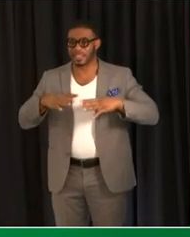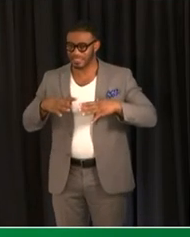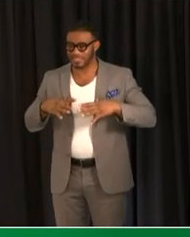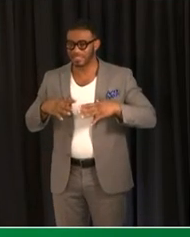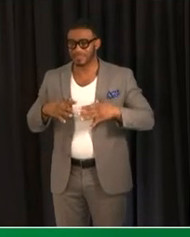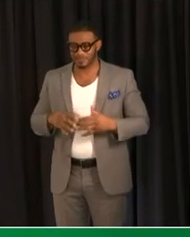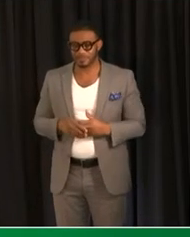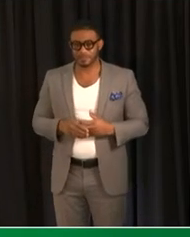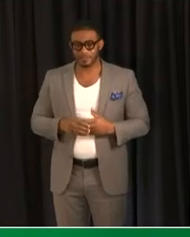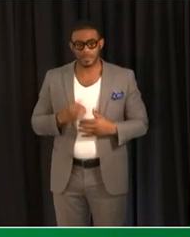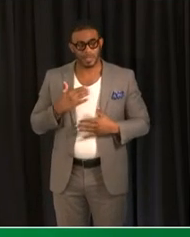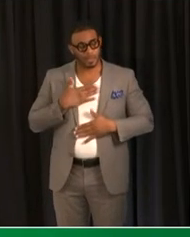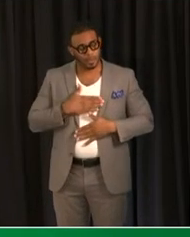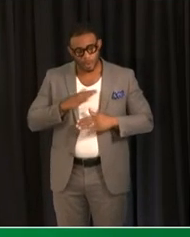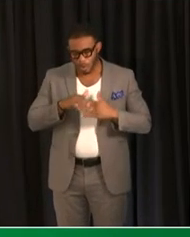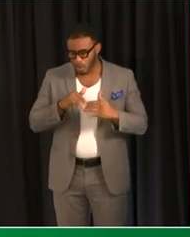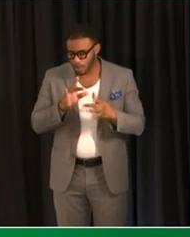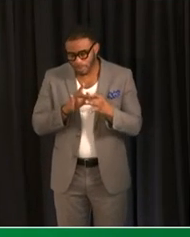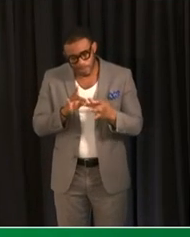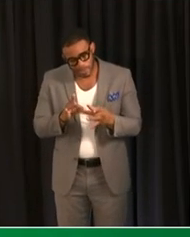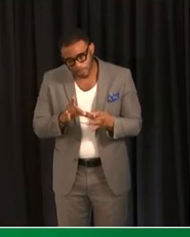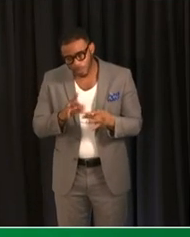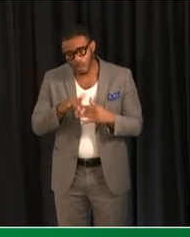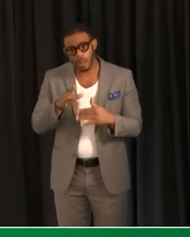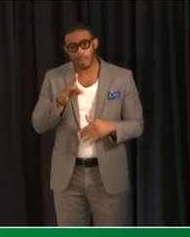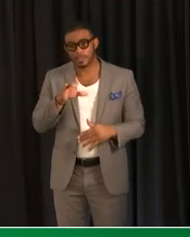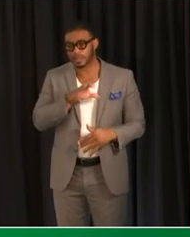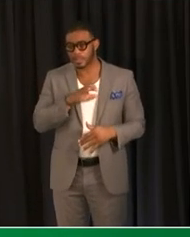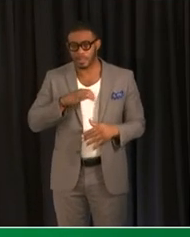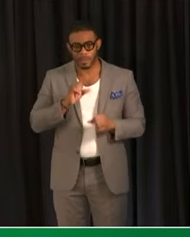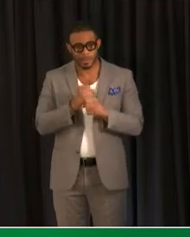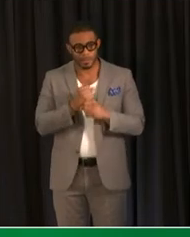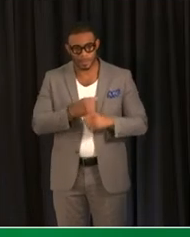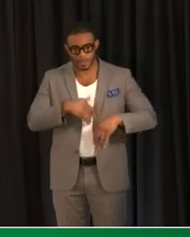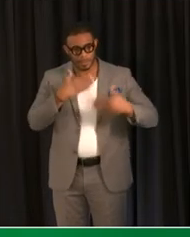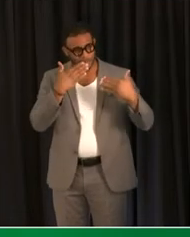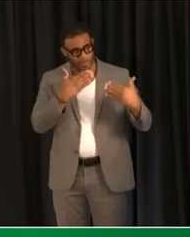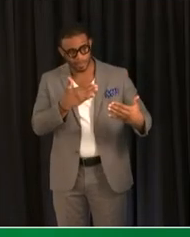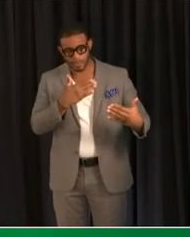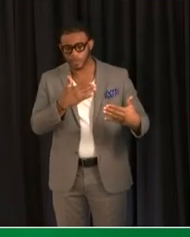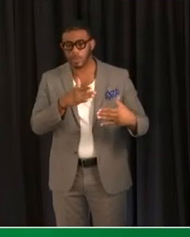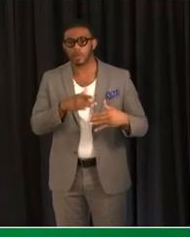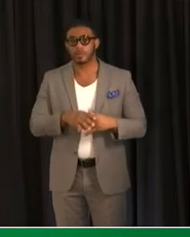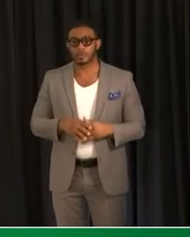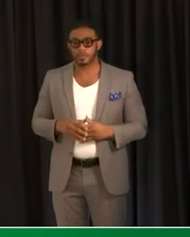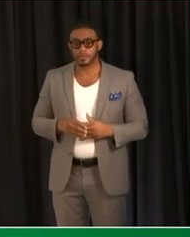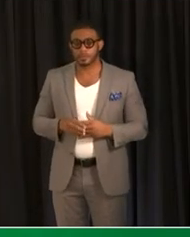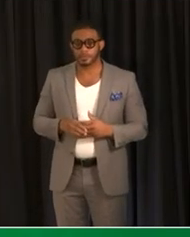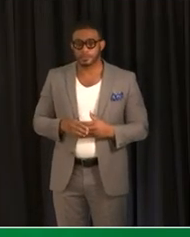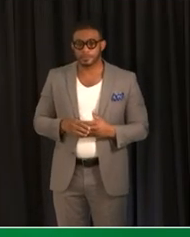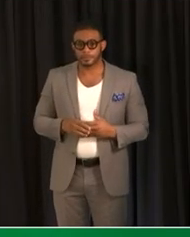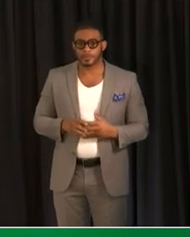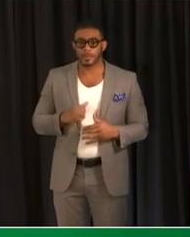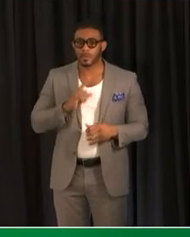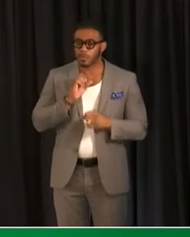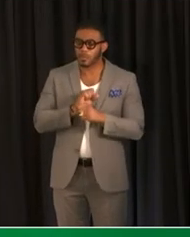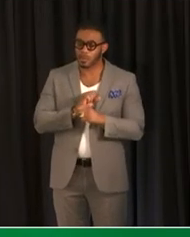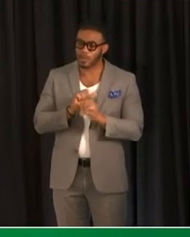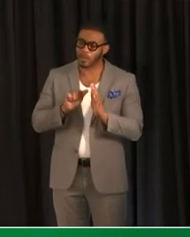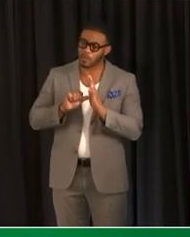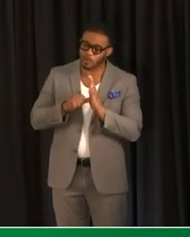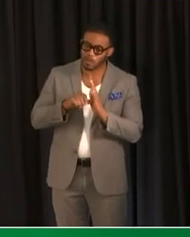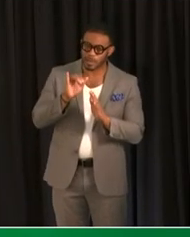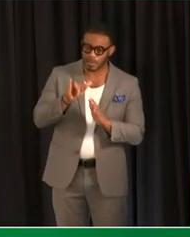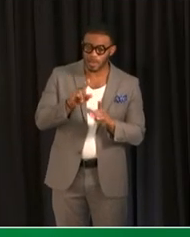and rebuild. I appreciate all the comments that all council members made earlier, and we are